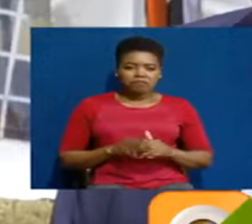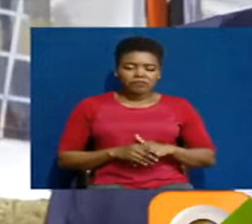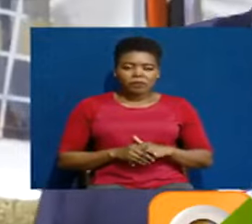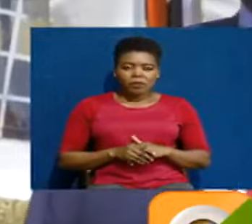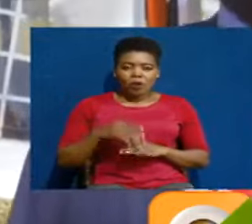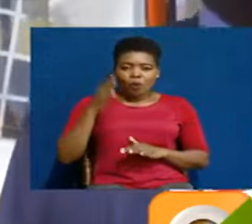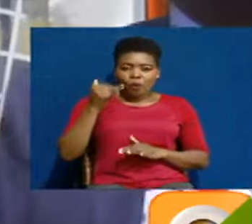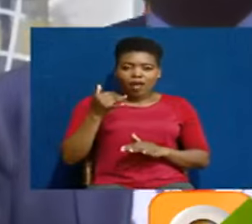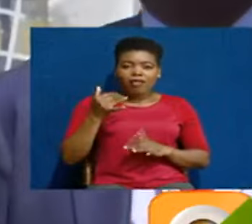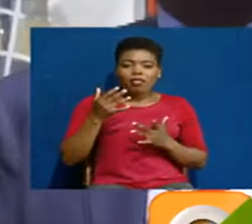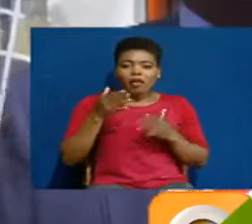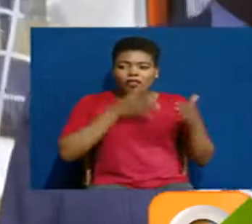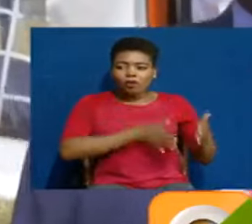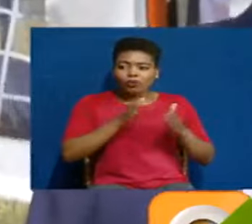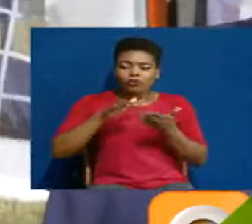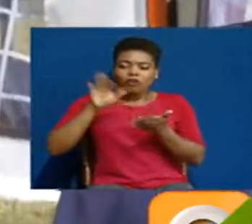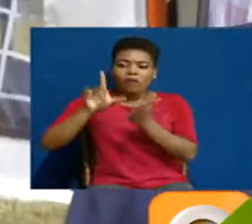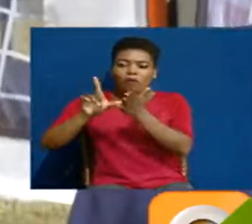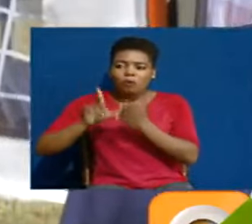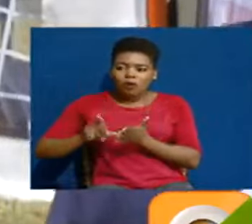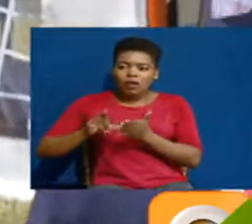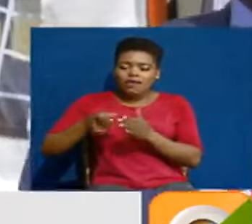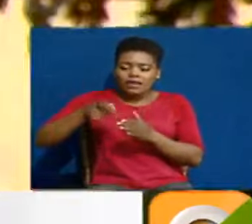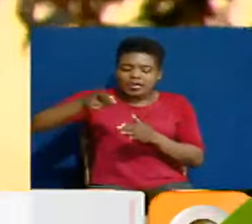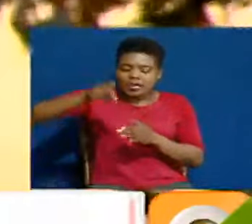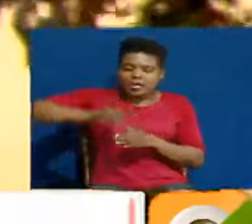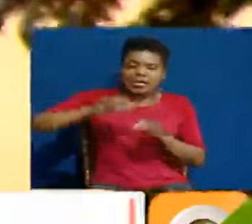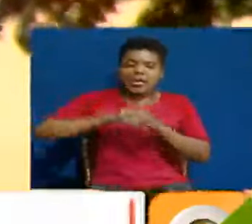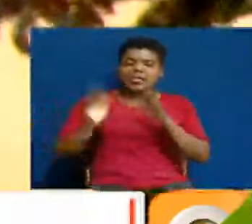because the space for more borrowing has increasingly diminished.